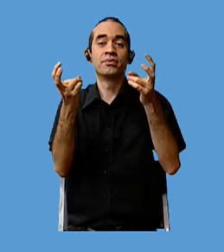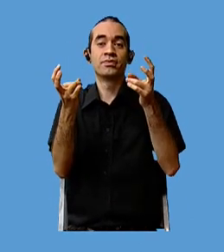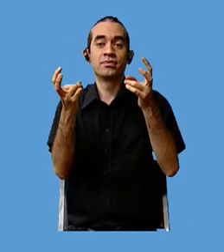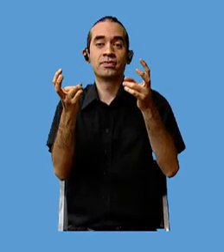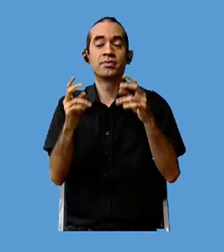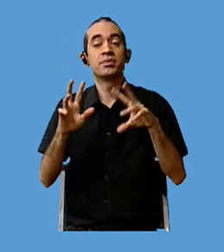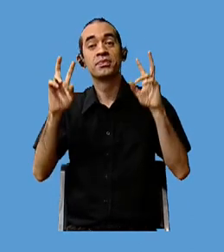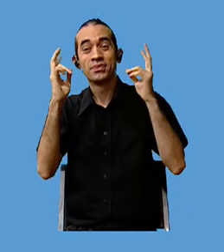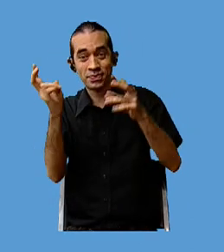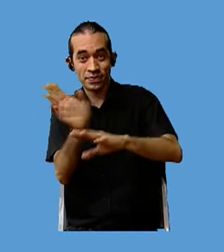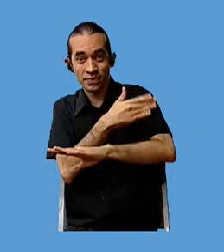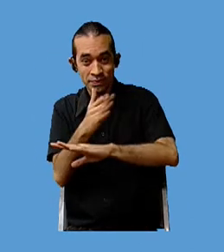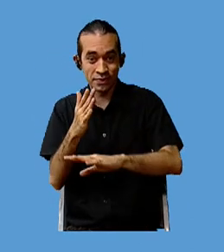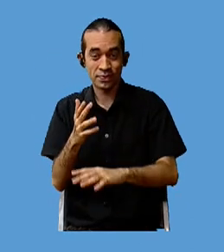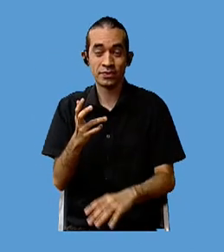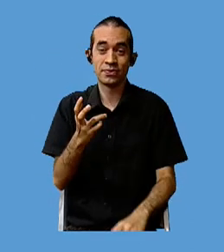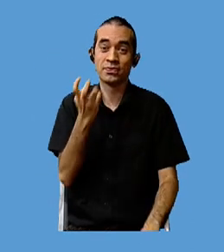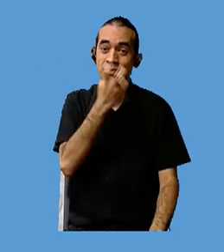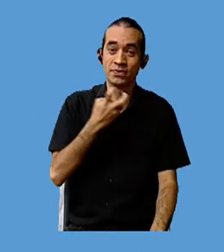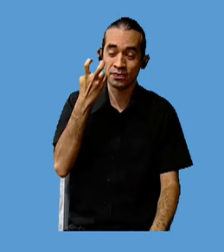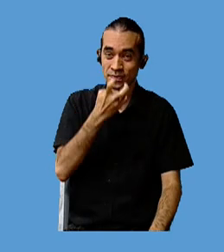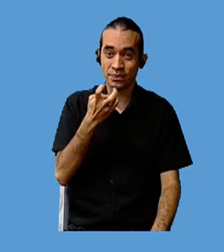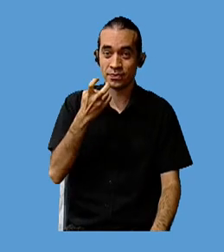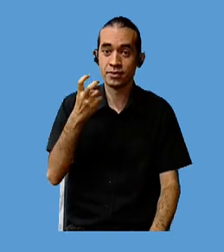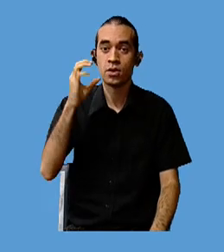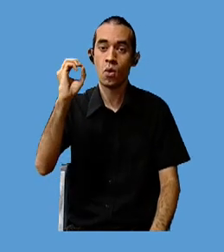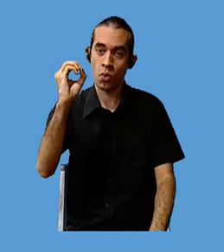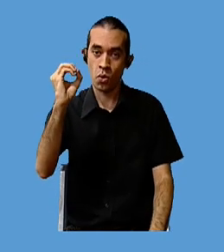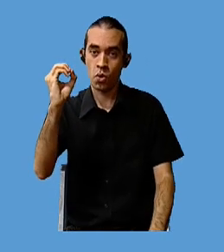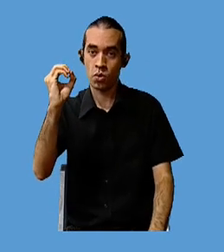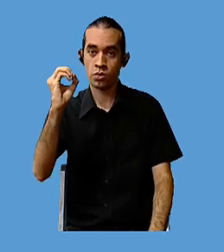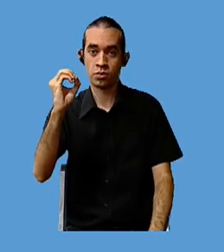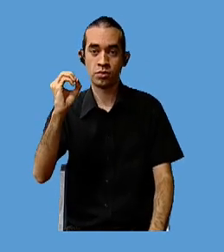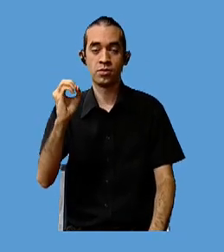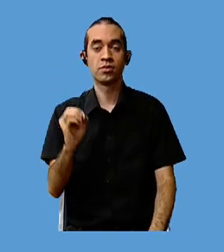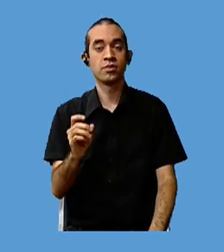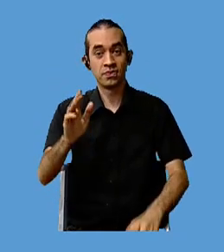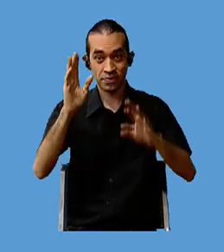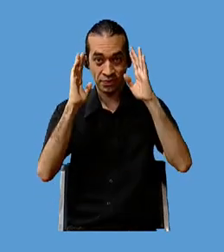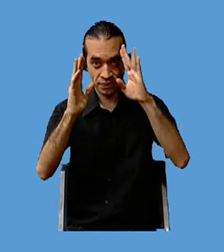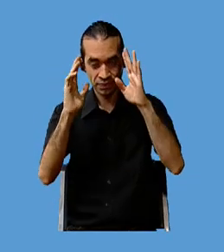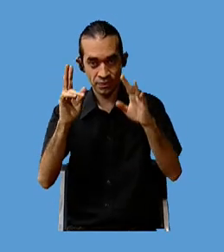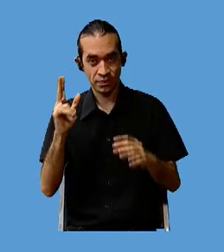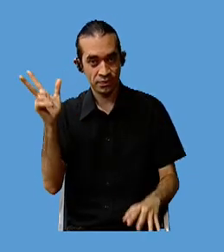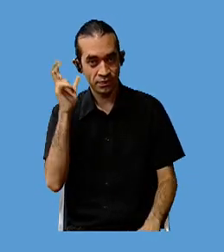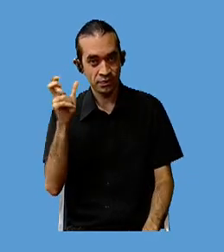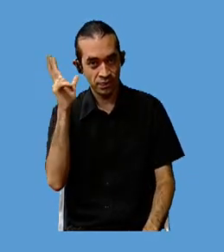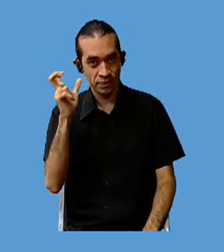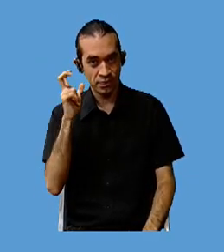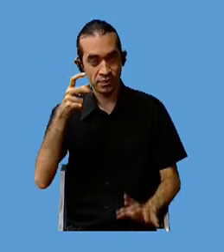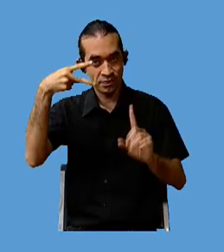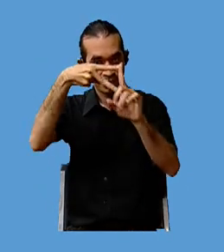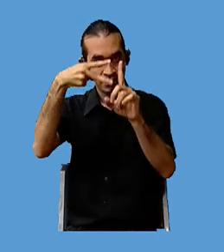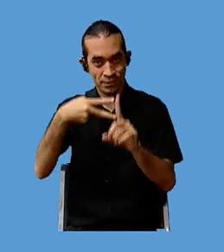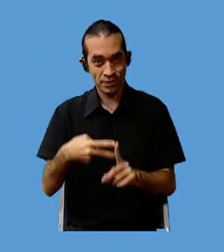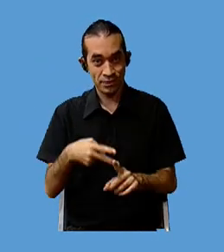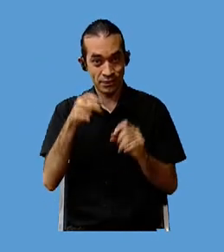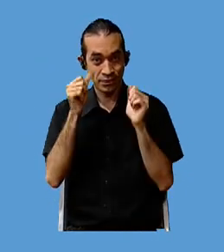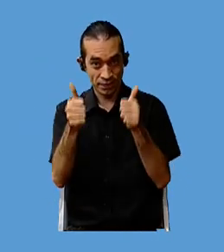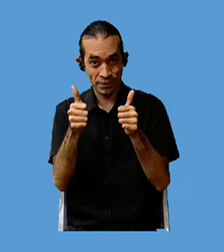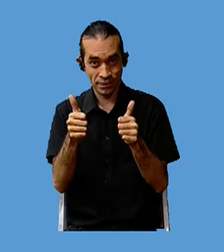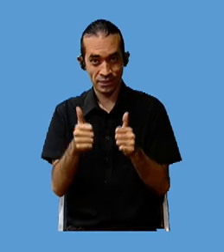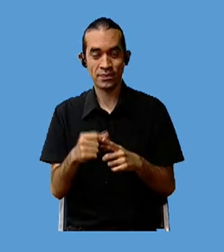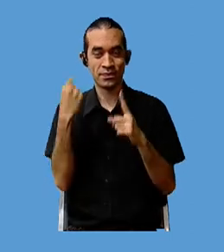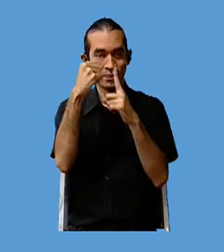a song about the sound oh. And please close attention to the vocabulary, okay?